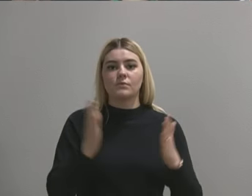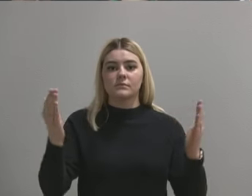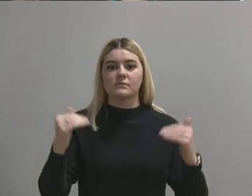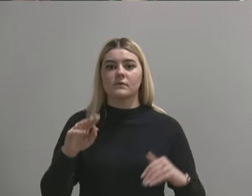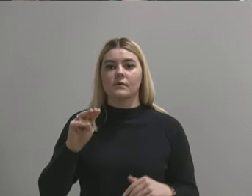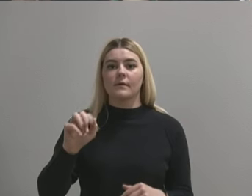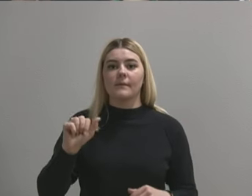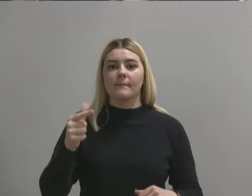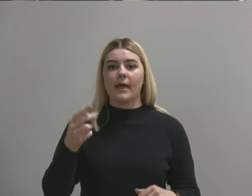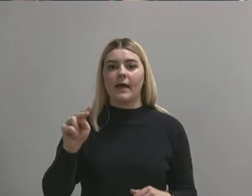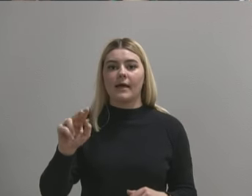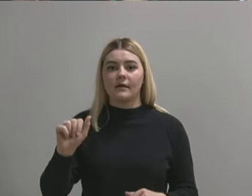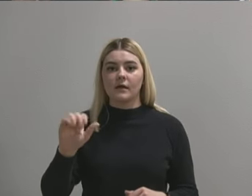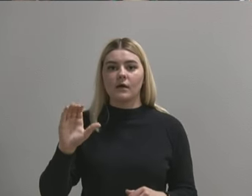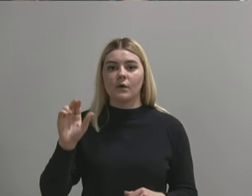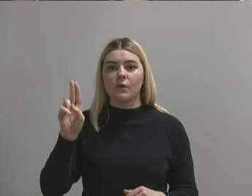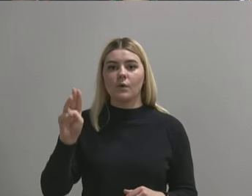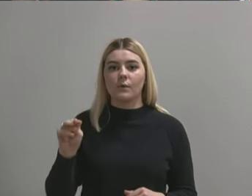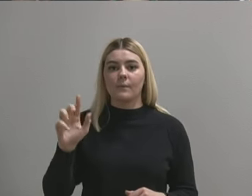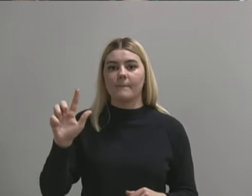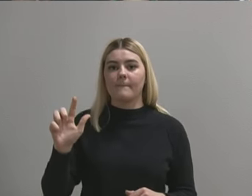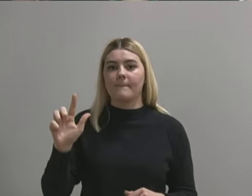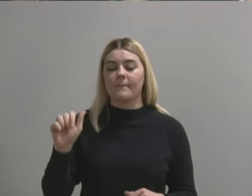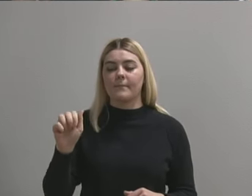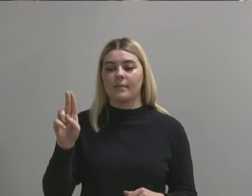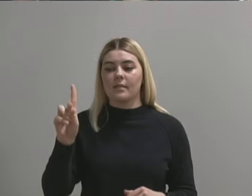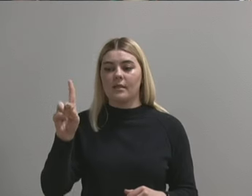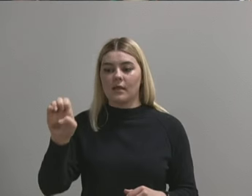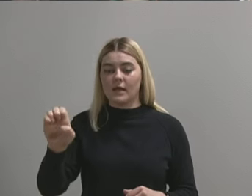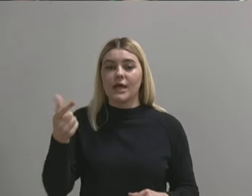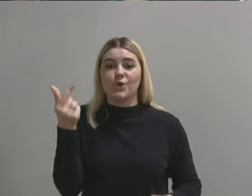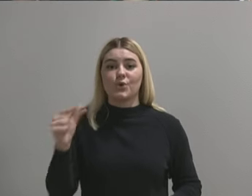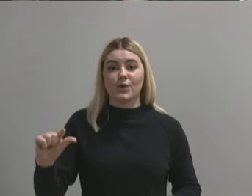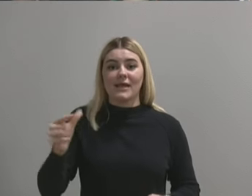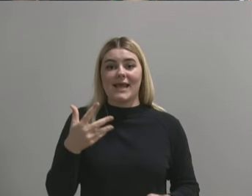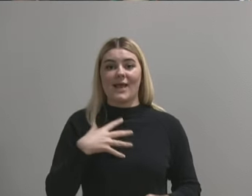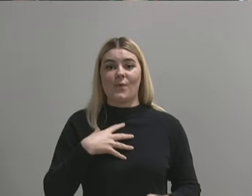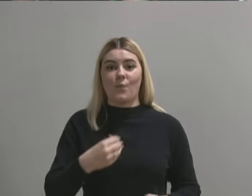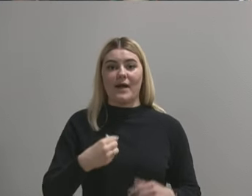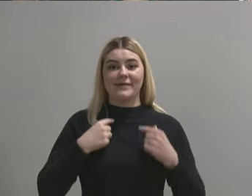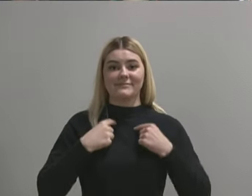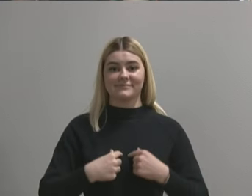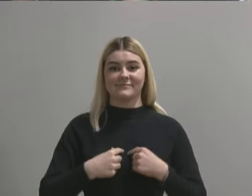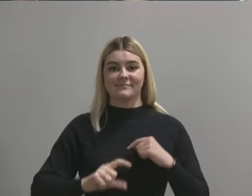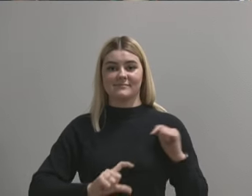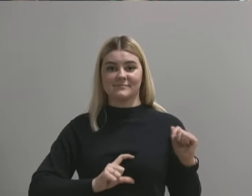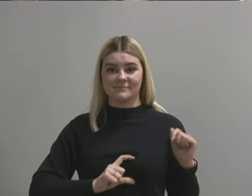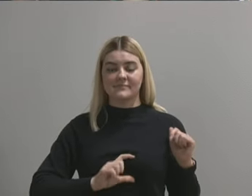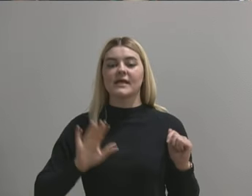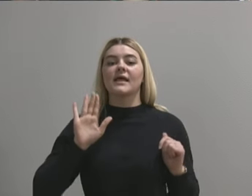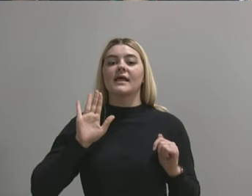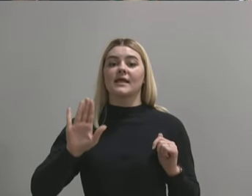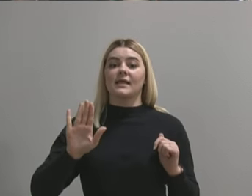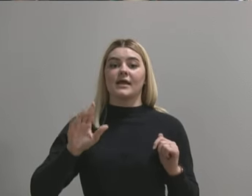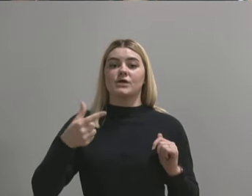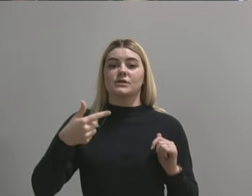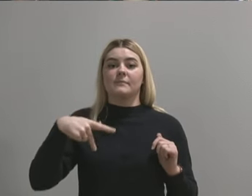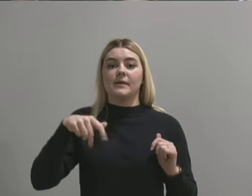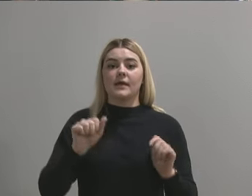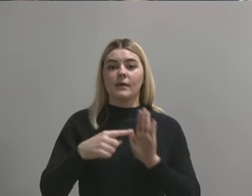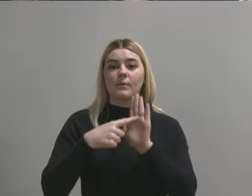wearing medallions with green and white ribbons. Their GPA represents the top 15% of all graduates in the Jindal